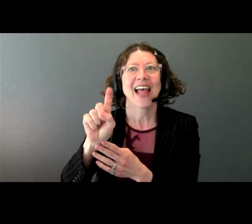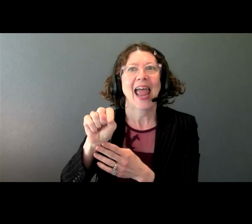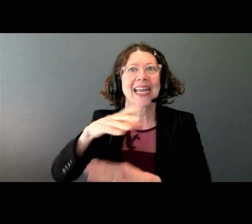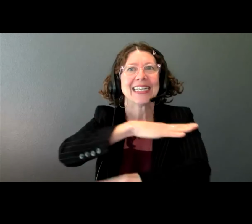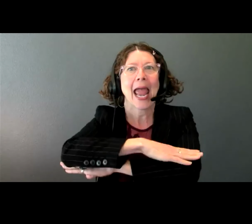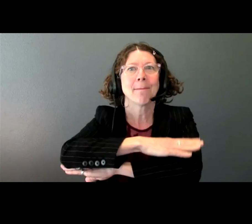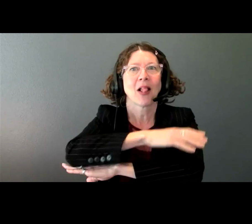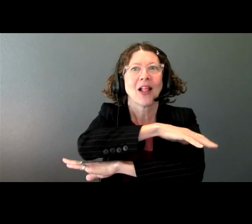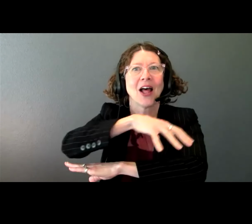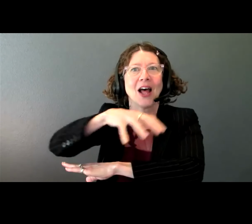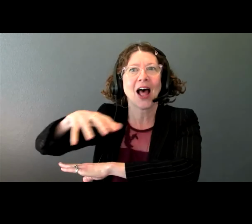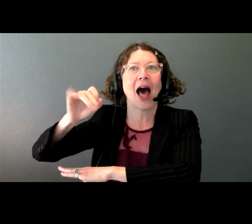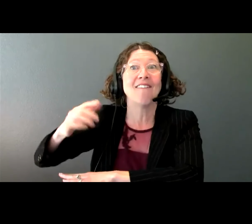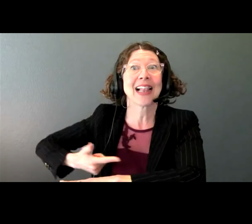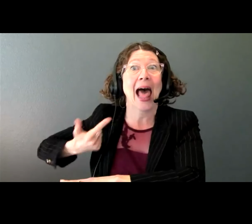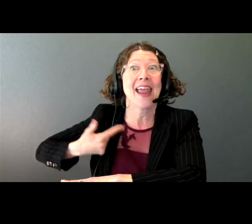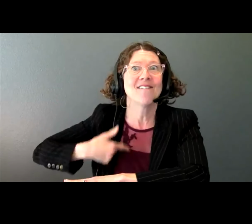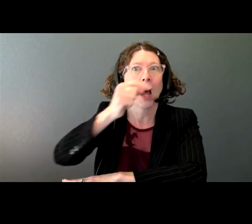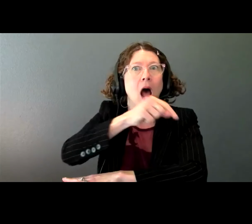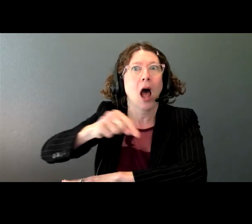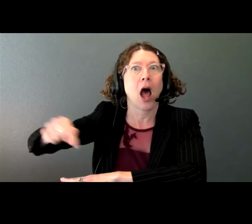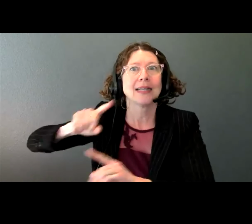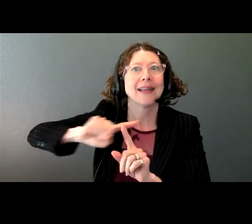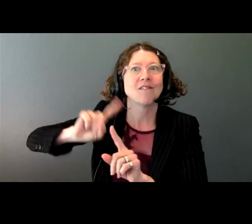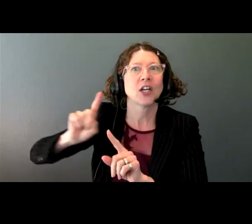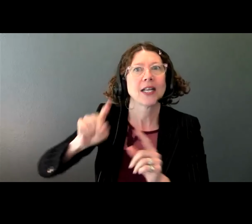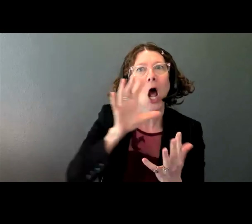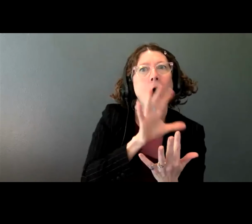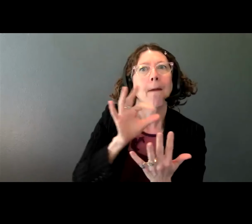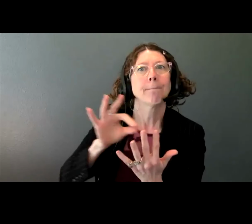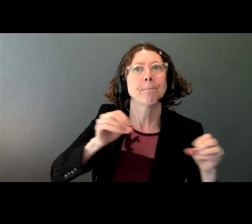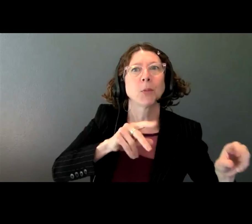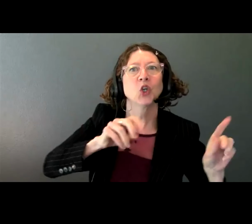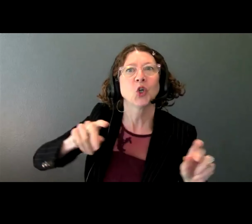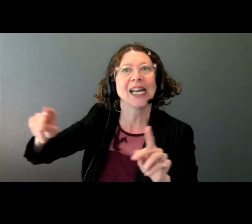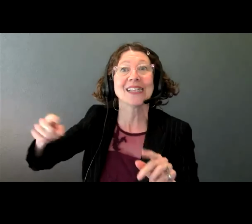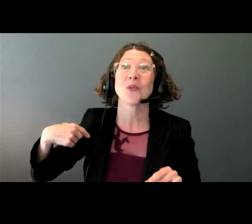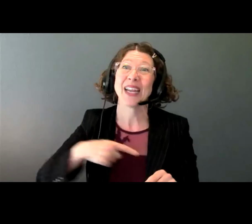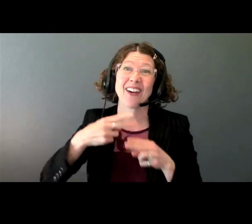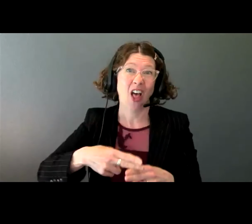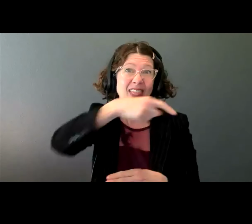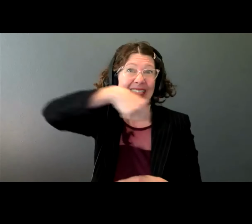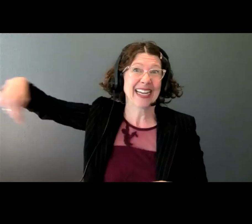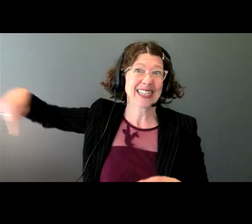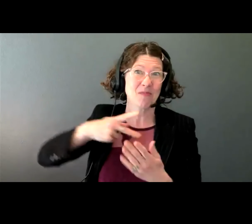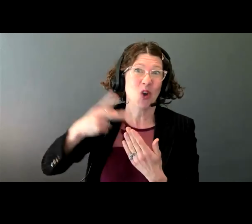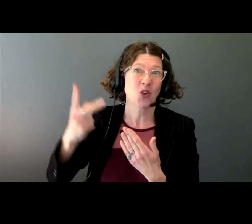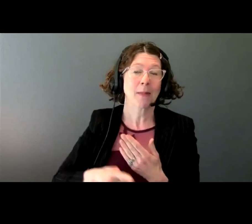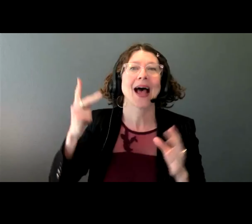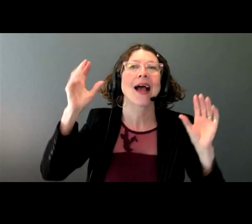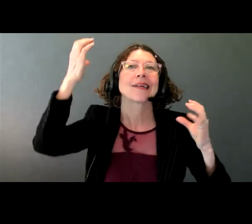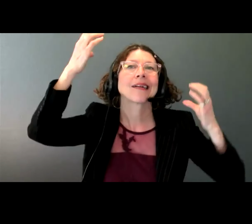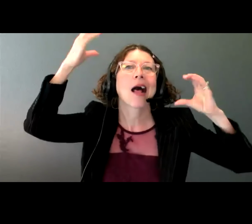and opportunities with we call cousin programs across the nation that have